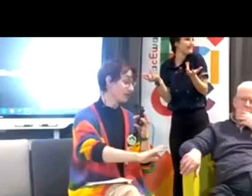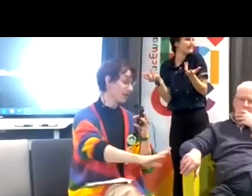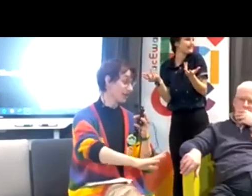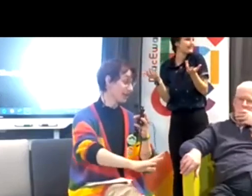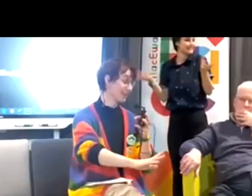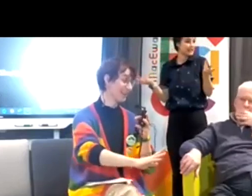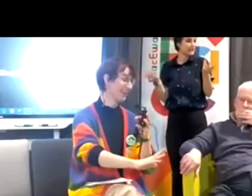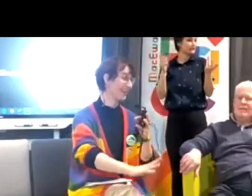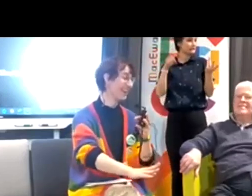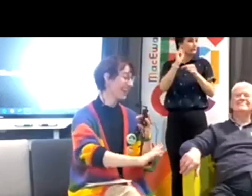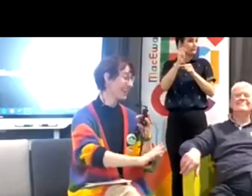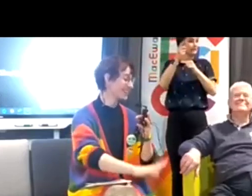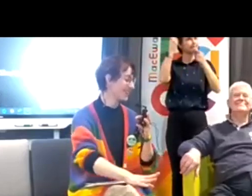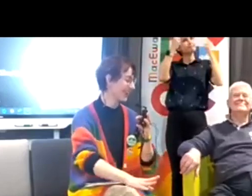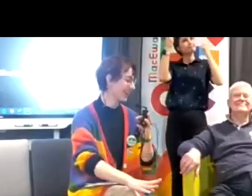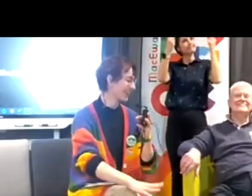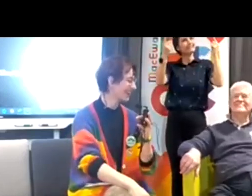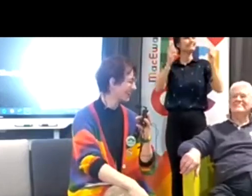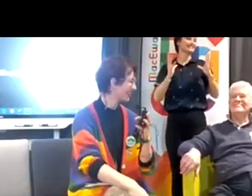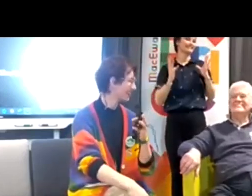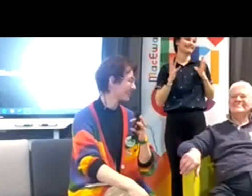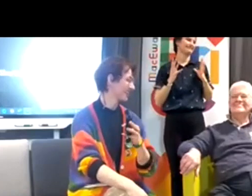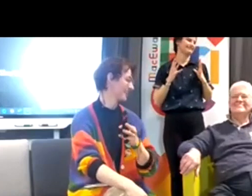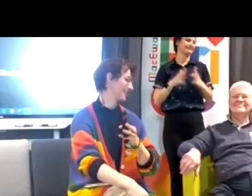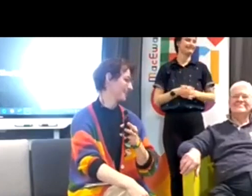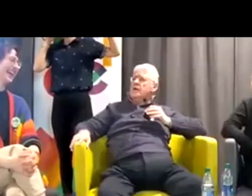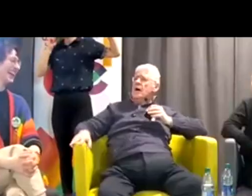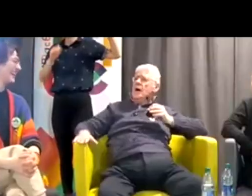if you need a minute, that is okay.